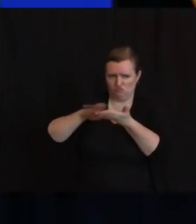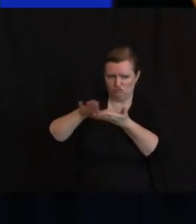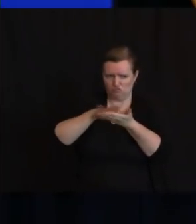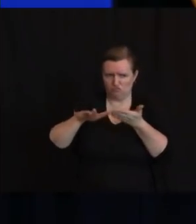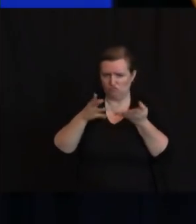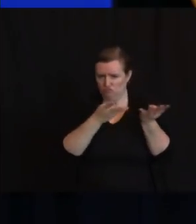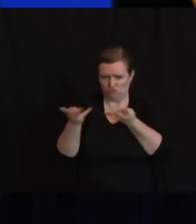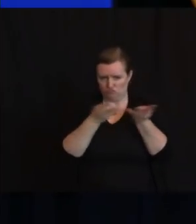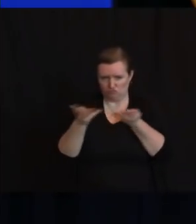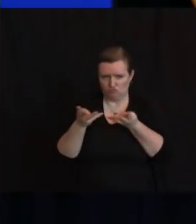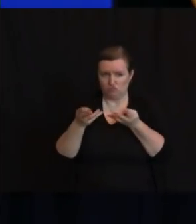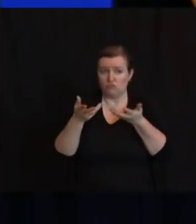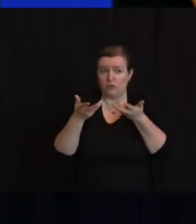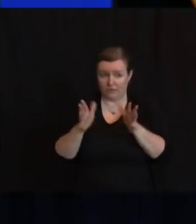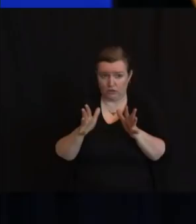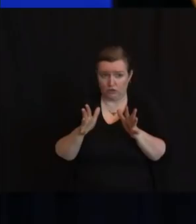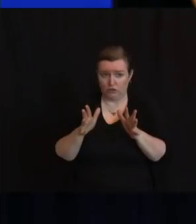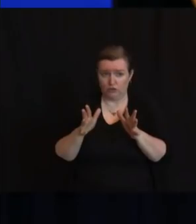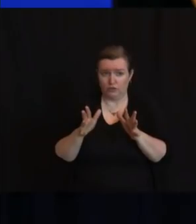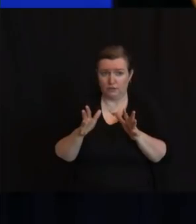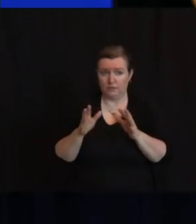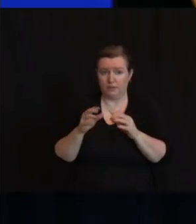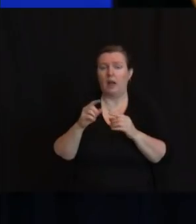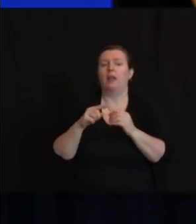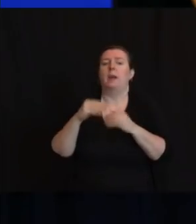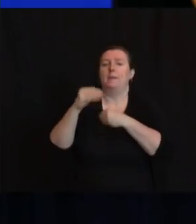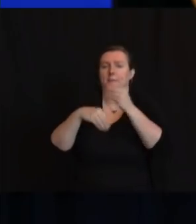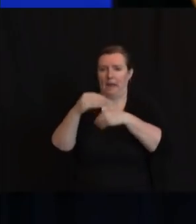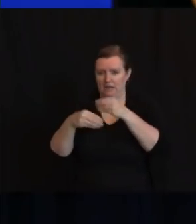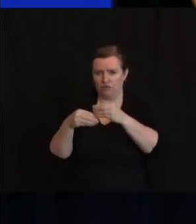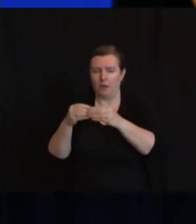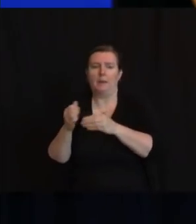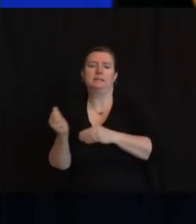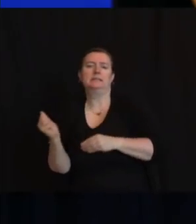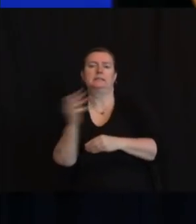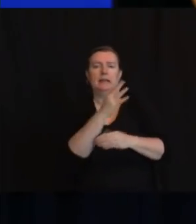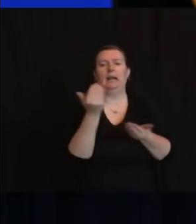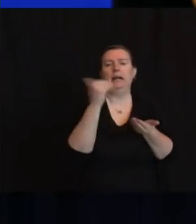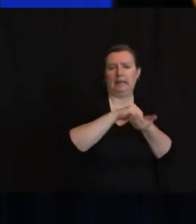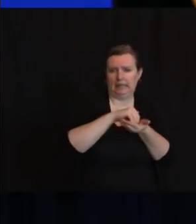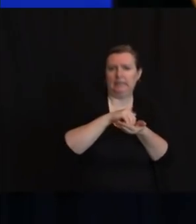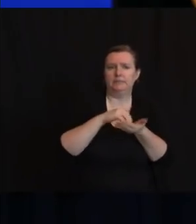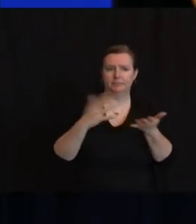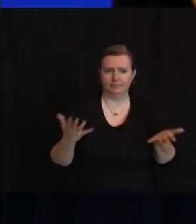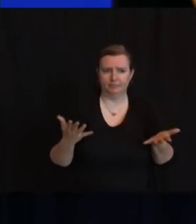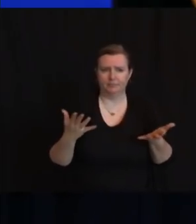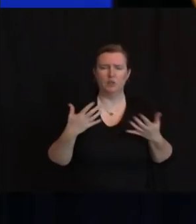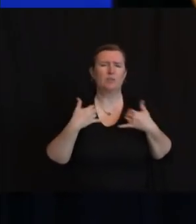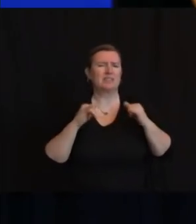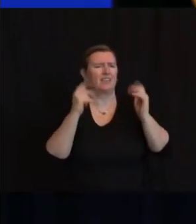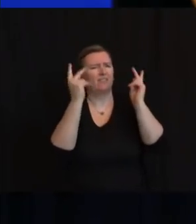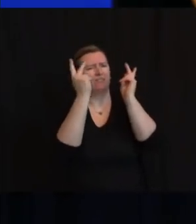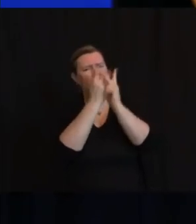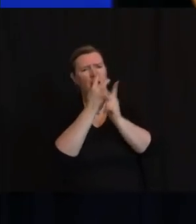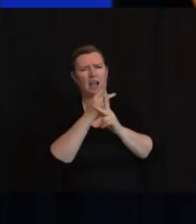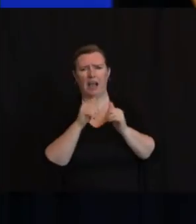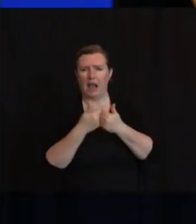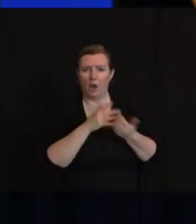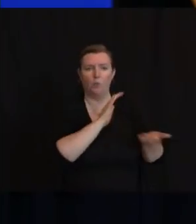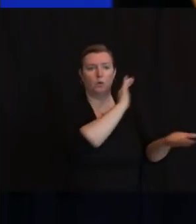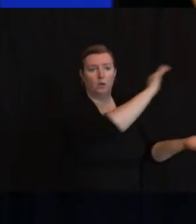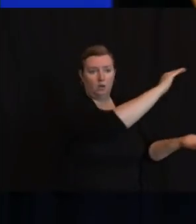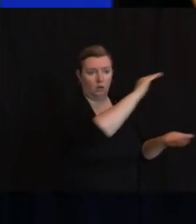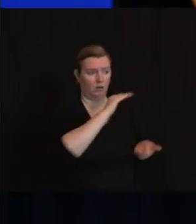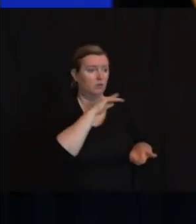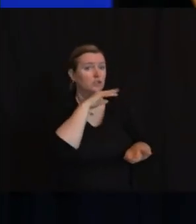and from, you know, places where they're being utilized and then back out to the end user. We're still working through that, but that is